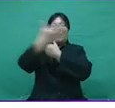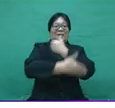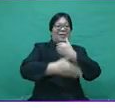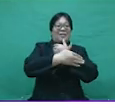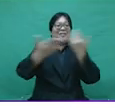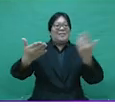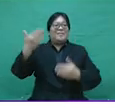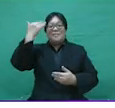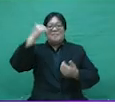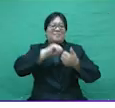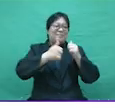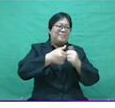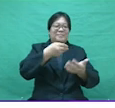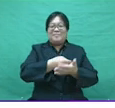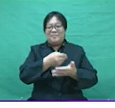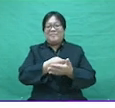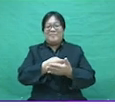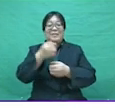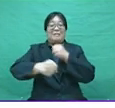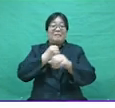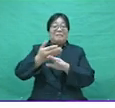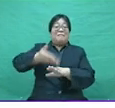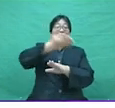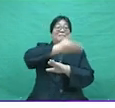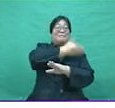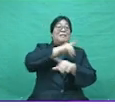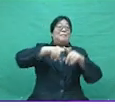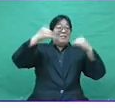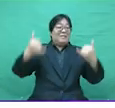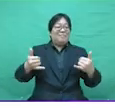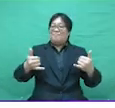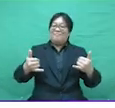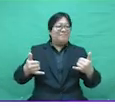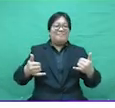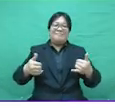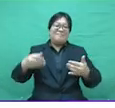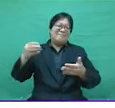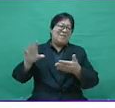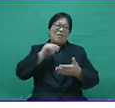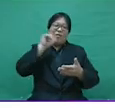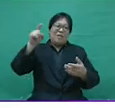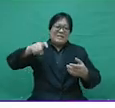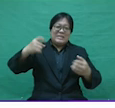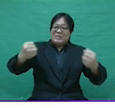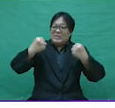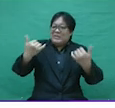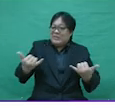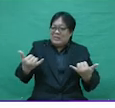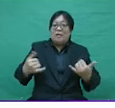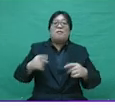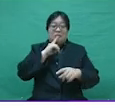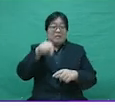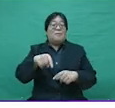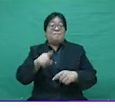for financial reasons in the years before. But now there was not only a strong need, it